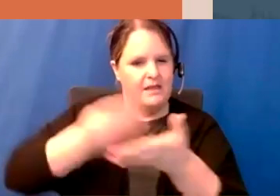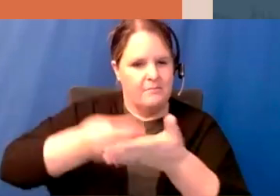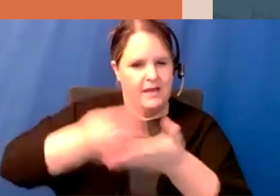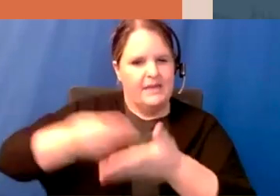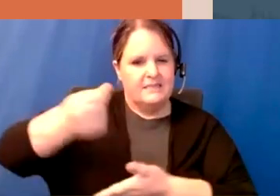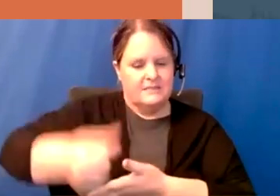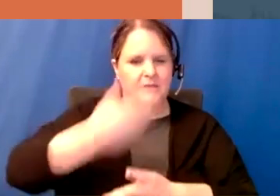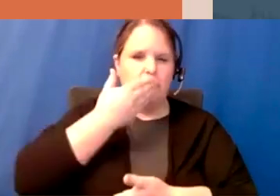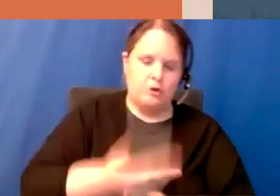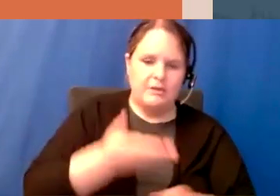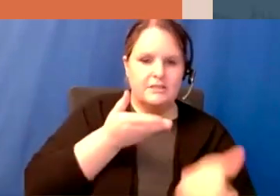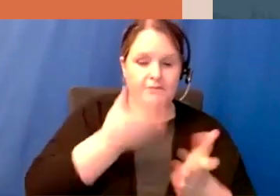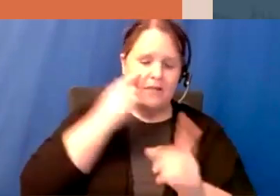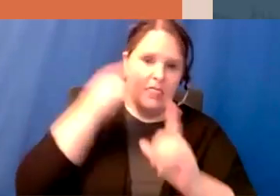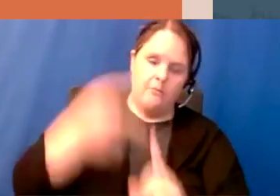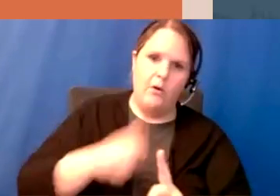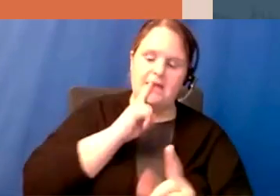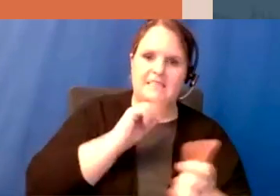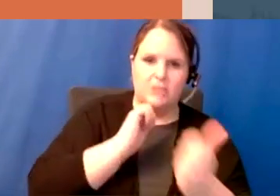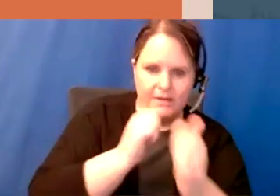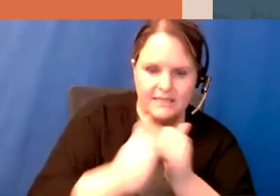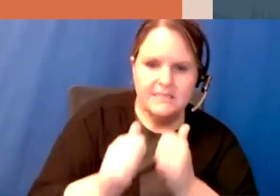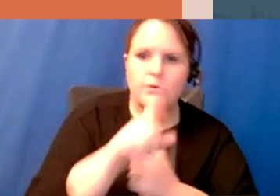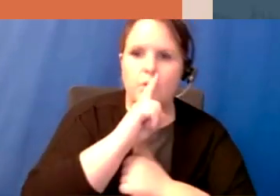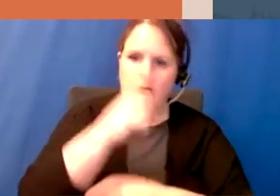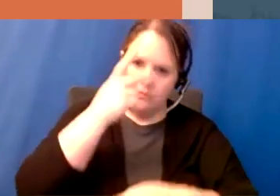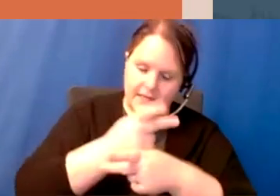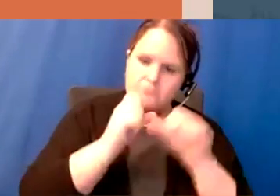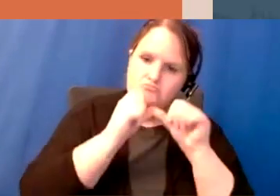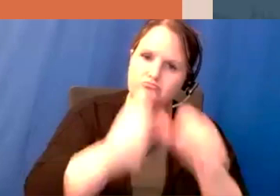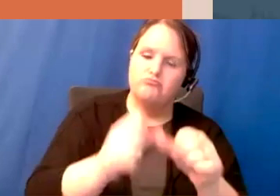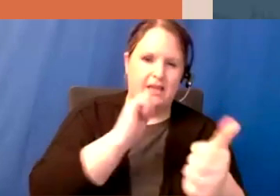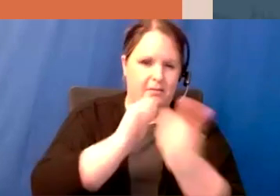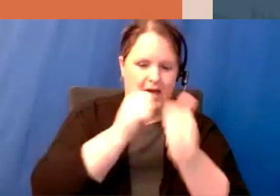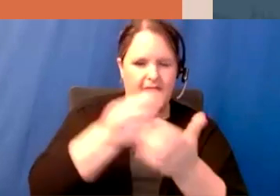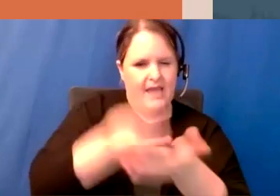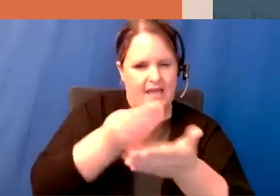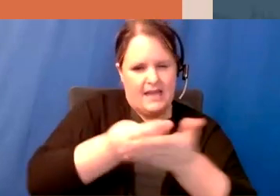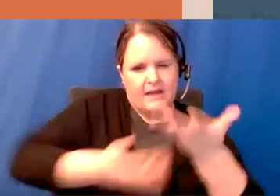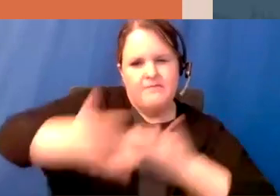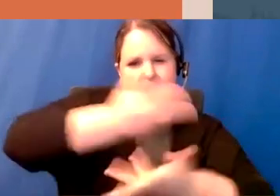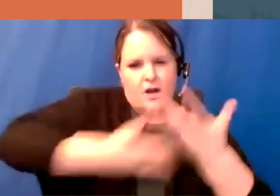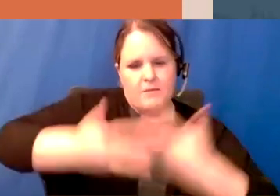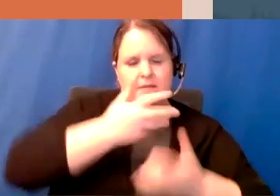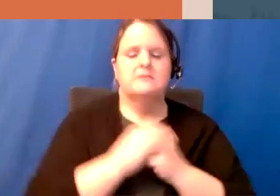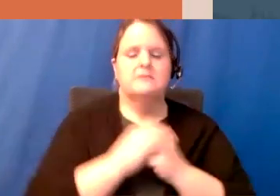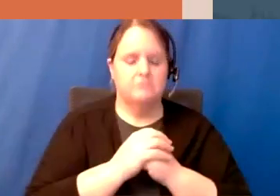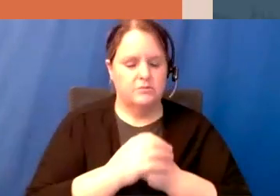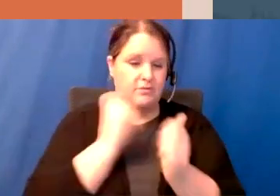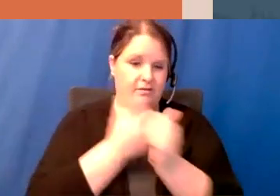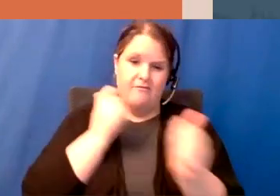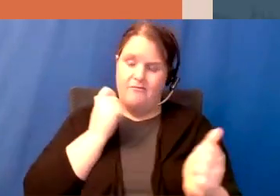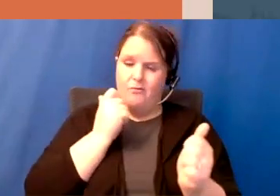and services. It's all about competition. We want to maintain a competitive economic environment to